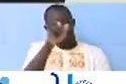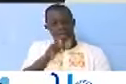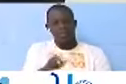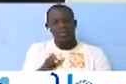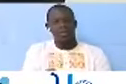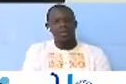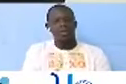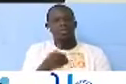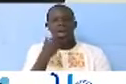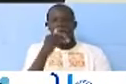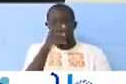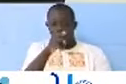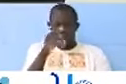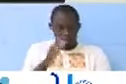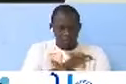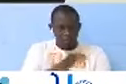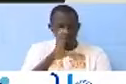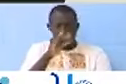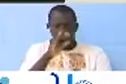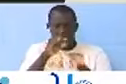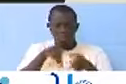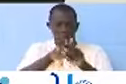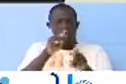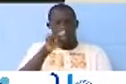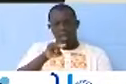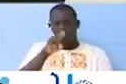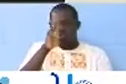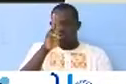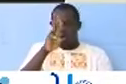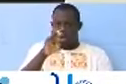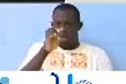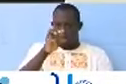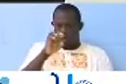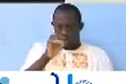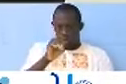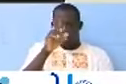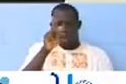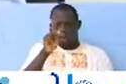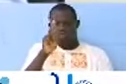to Numo Kujabe? Yes,